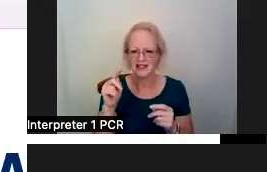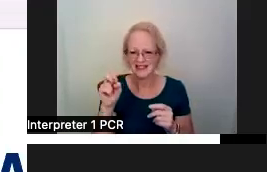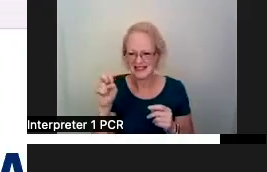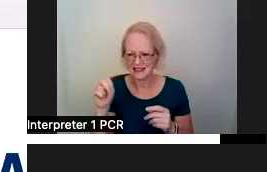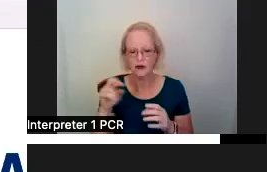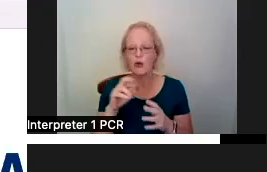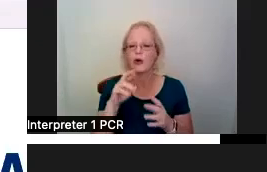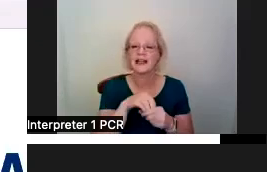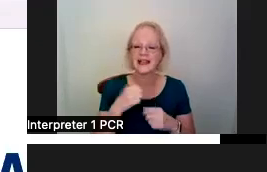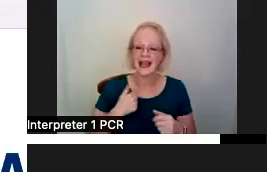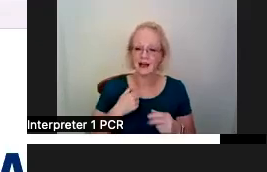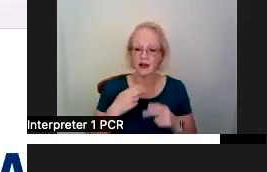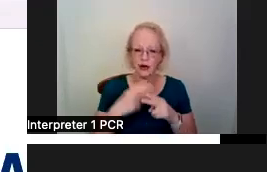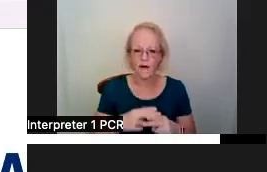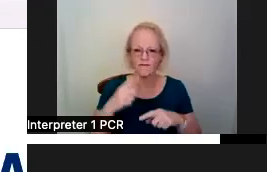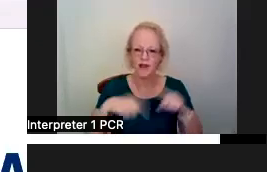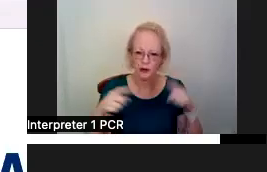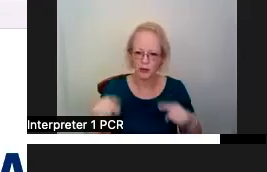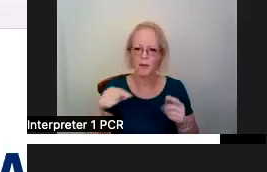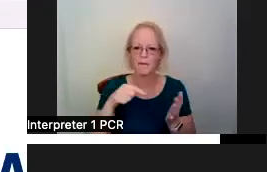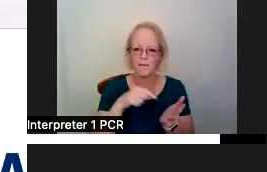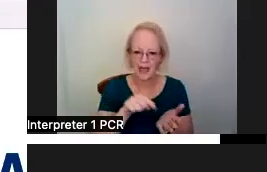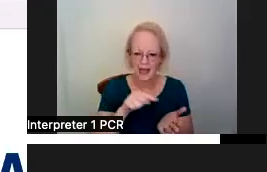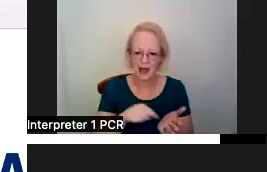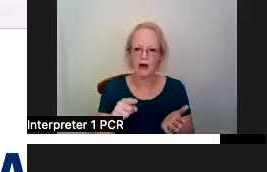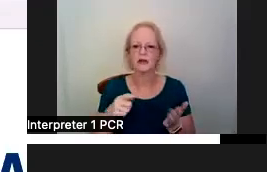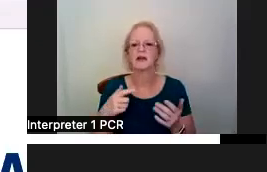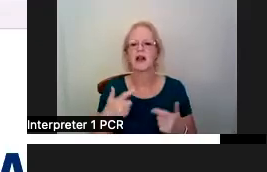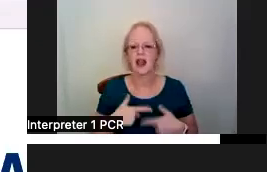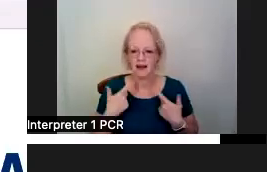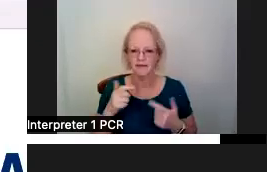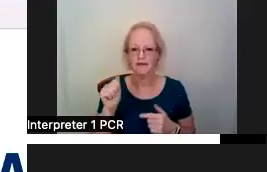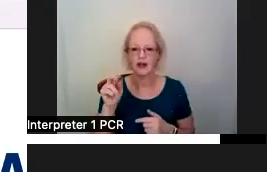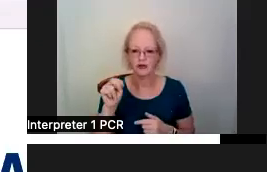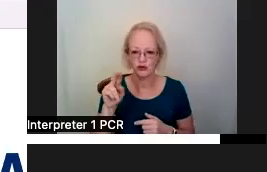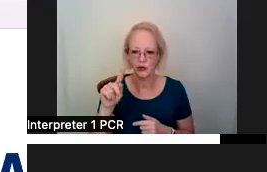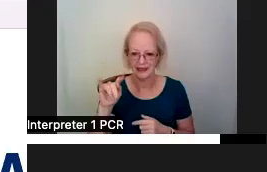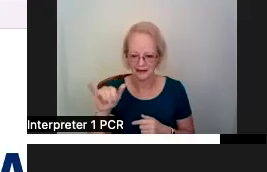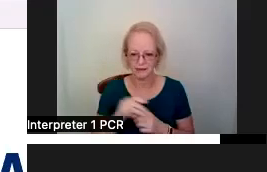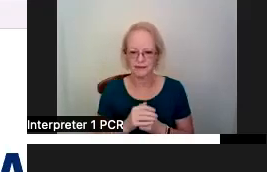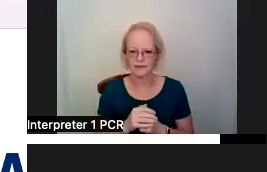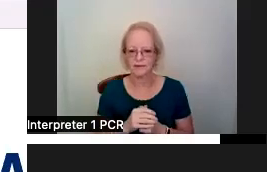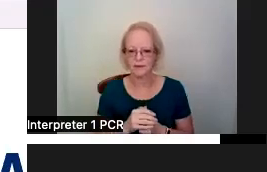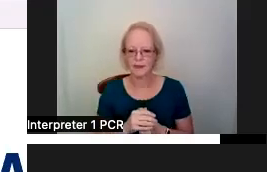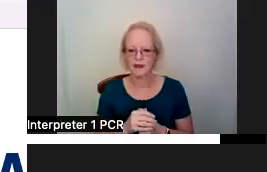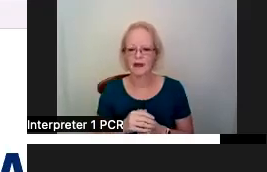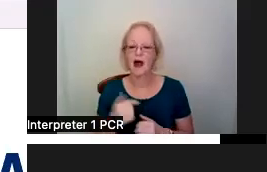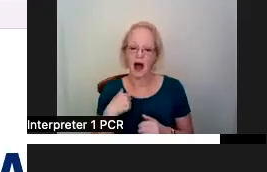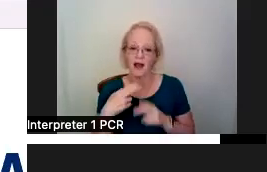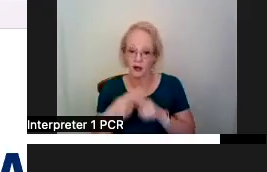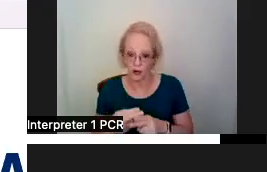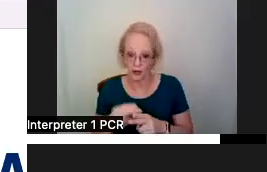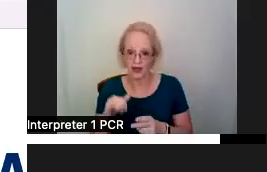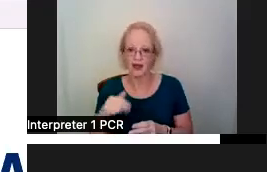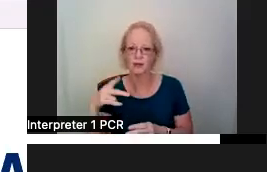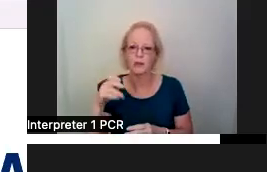a variable payout pension life annuity, and what I will call pooled longevity